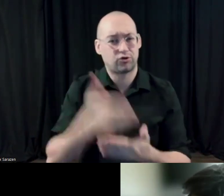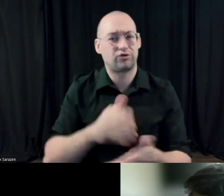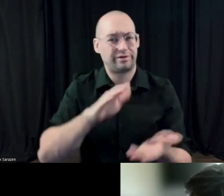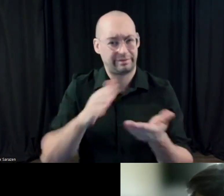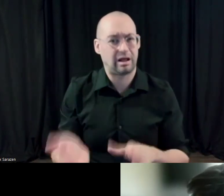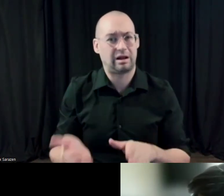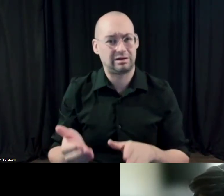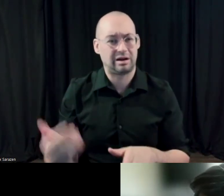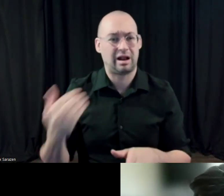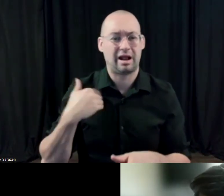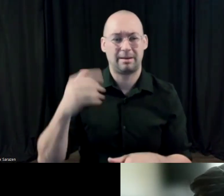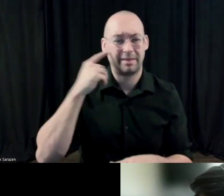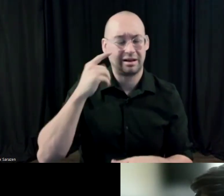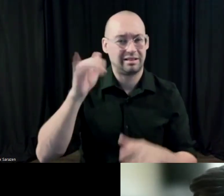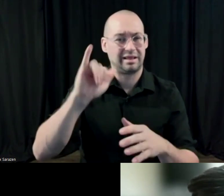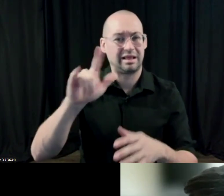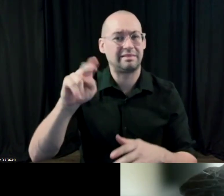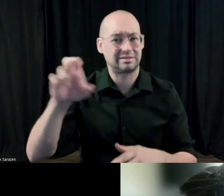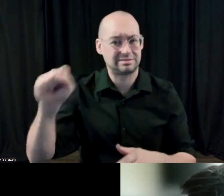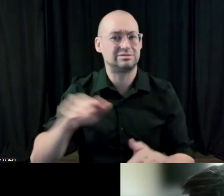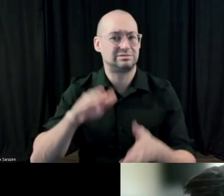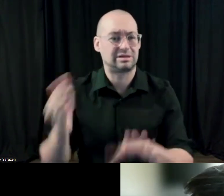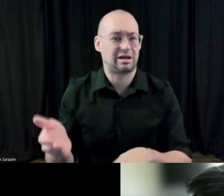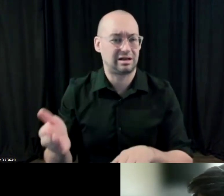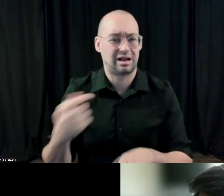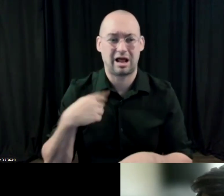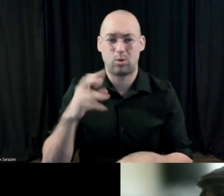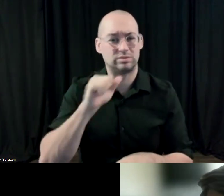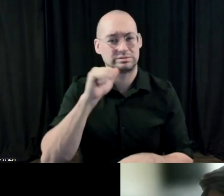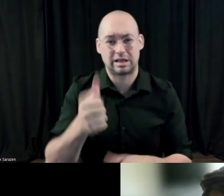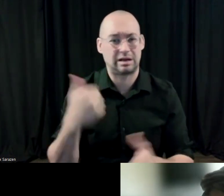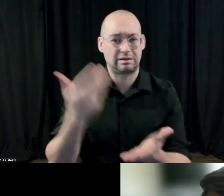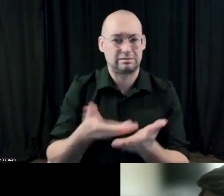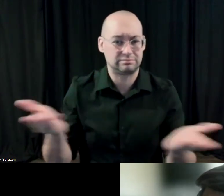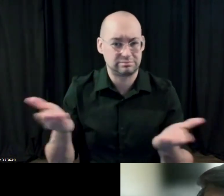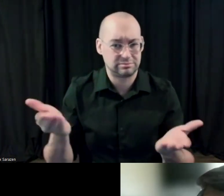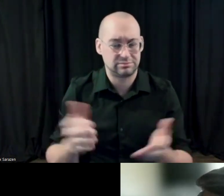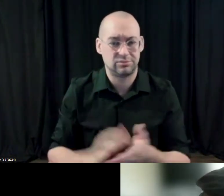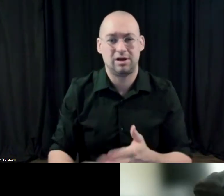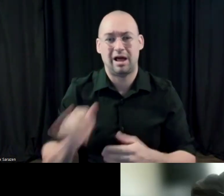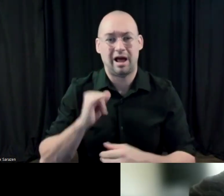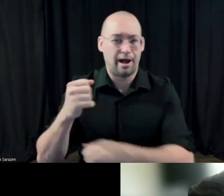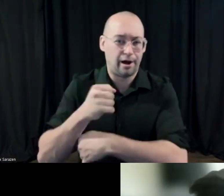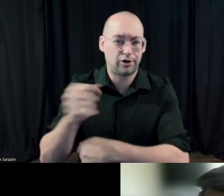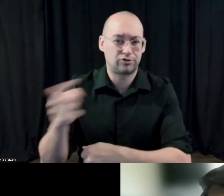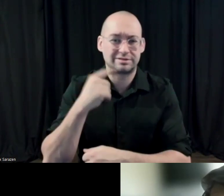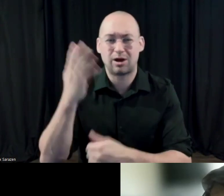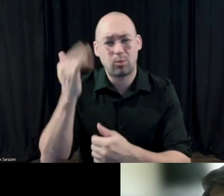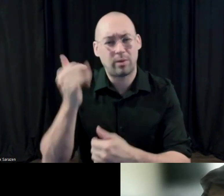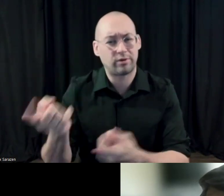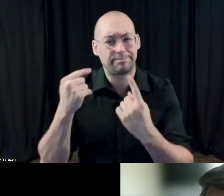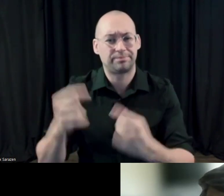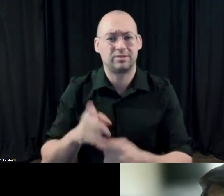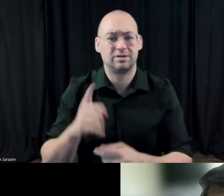She had mental illness, actually, and she had died. And I wasn't going to come here." And I hugged her and I said, "Well, why did you come?" And she said, "Because I